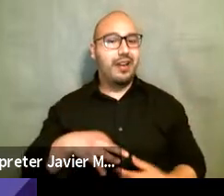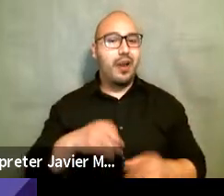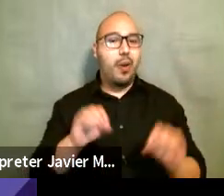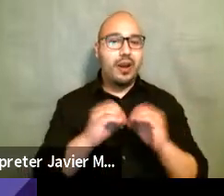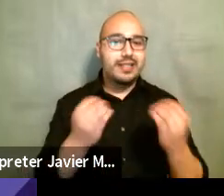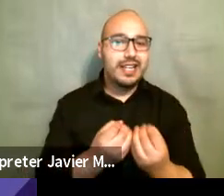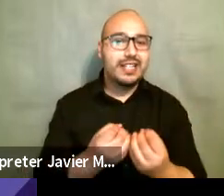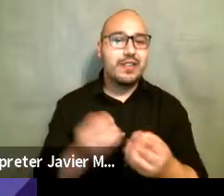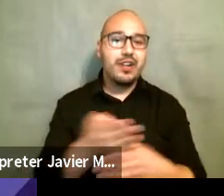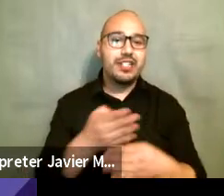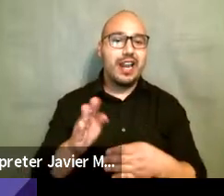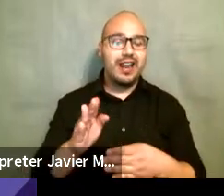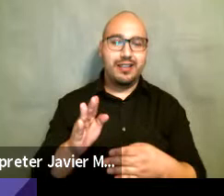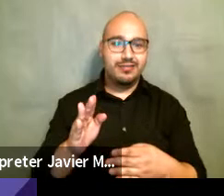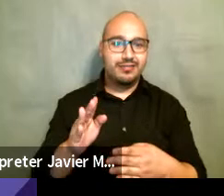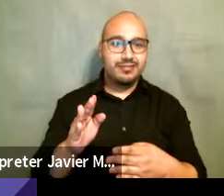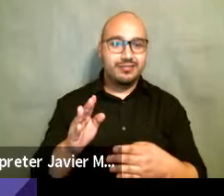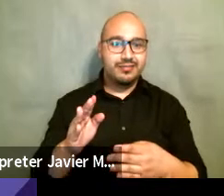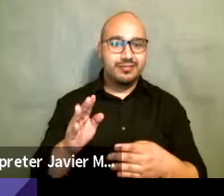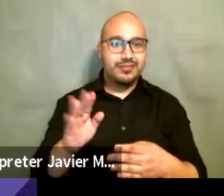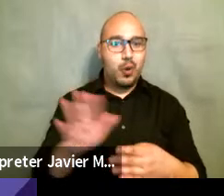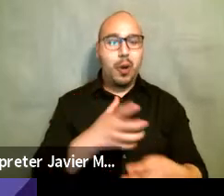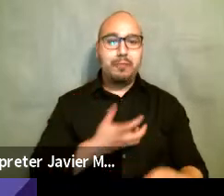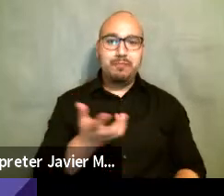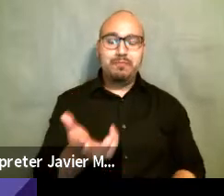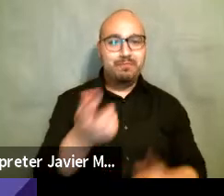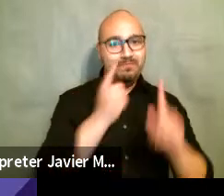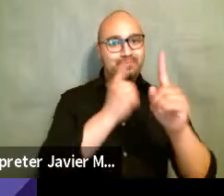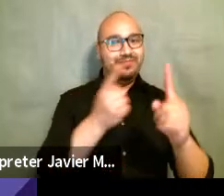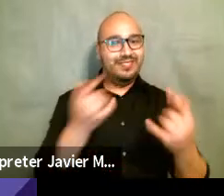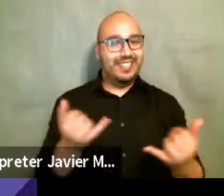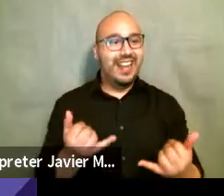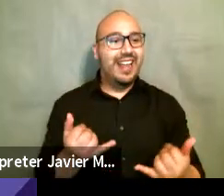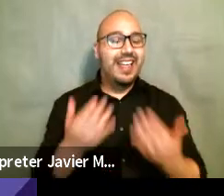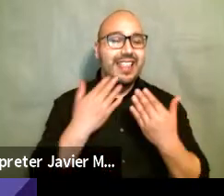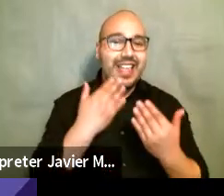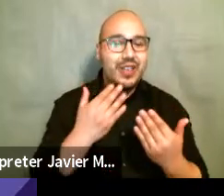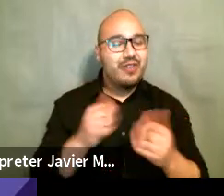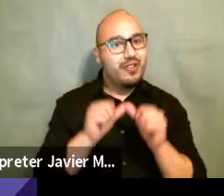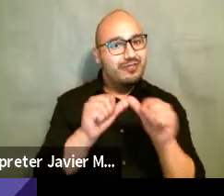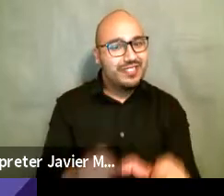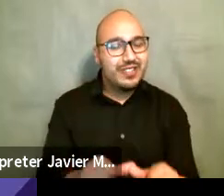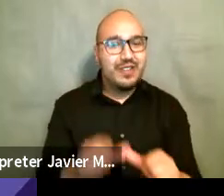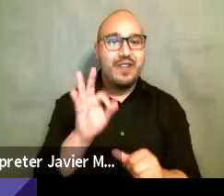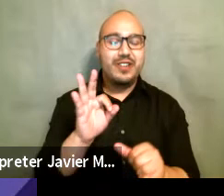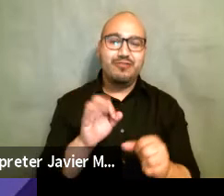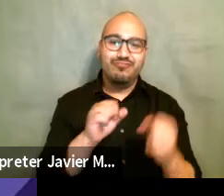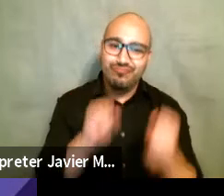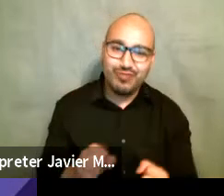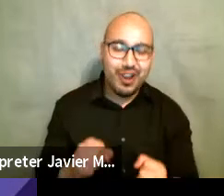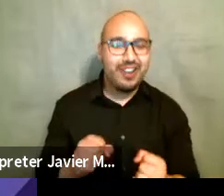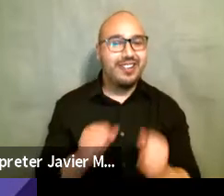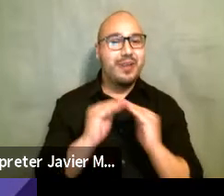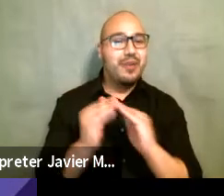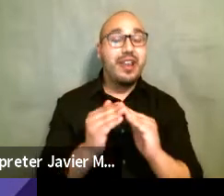with all of us today. Let's continue making Fresno a stronger community. Thank you, everyone,